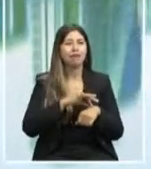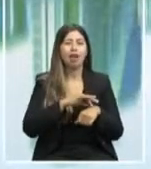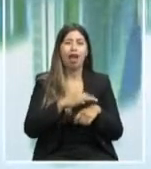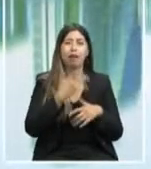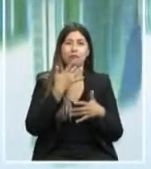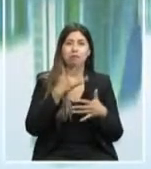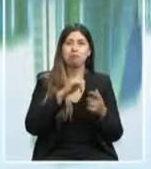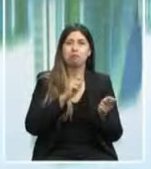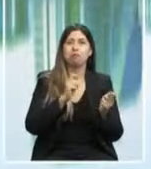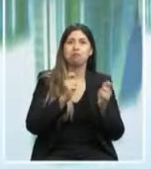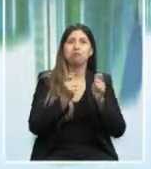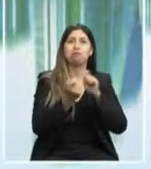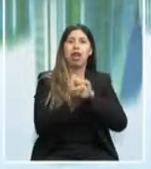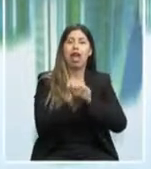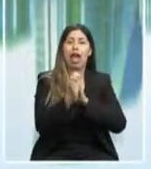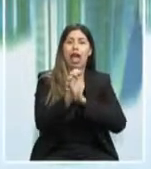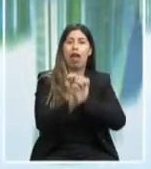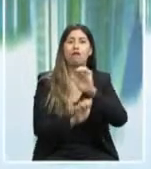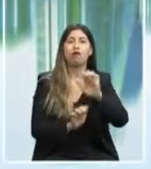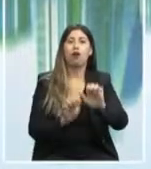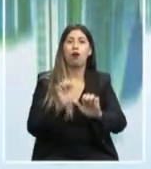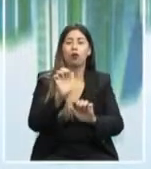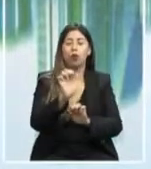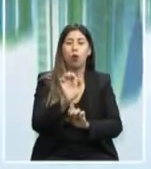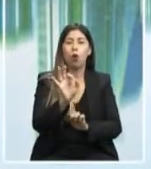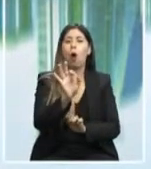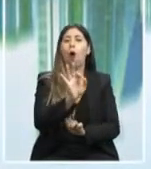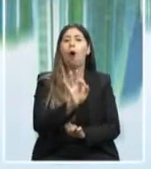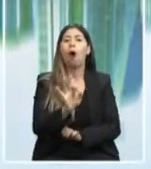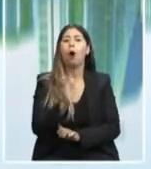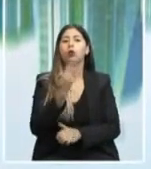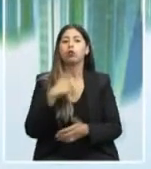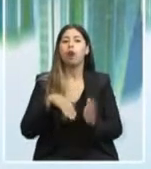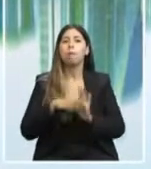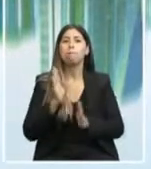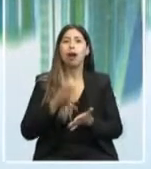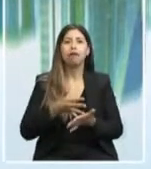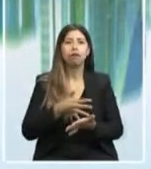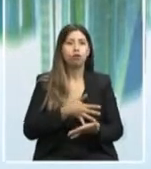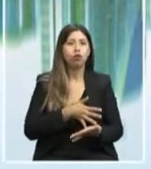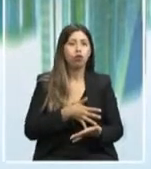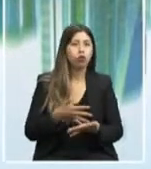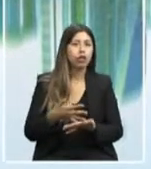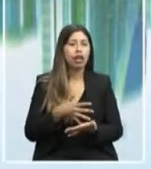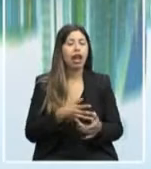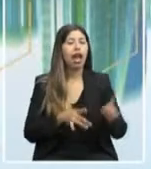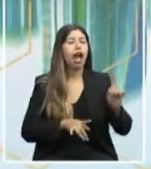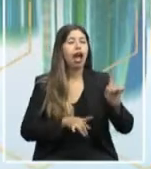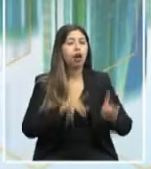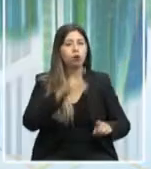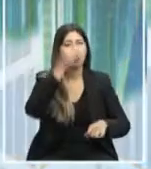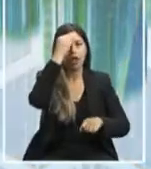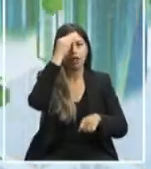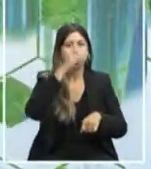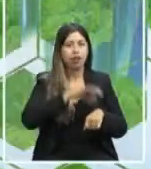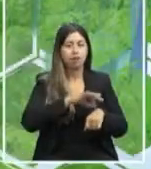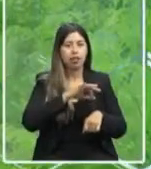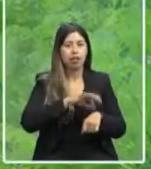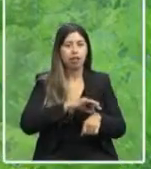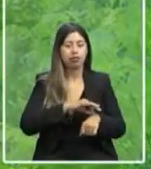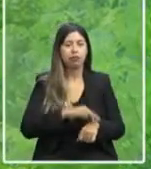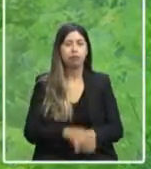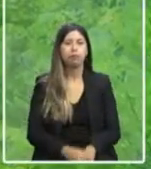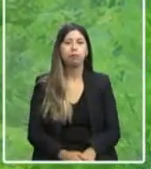more vulnerable to suffer from certain diseases. And also, if, you